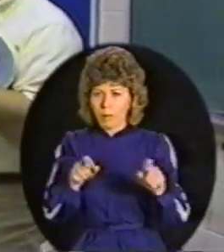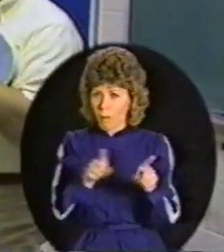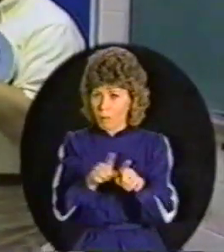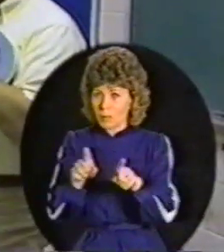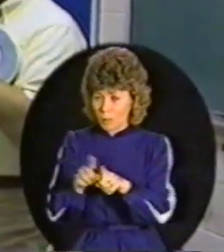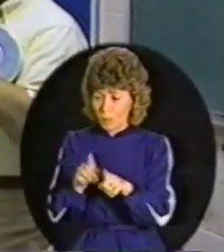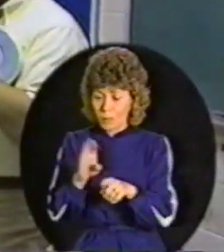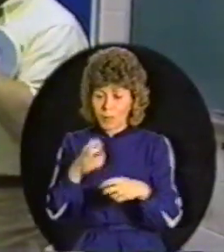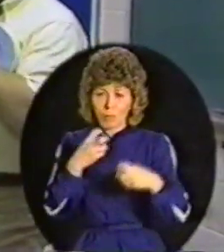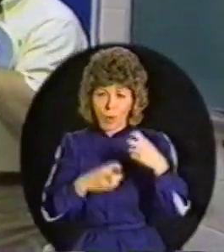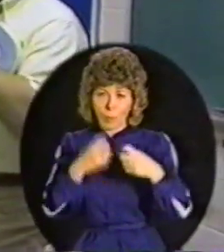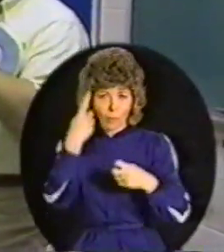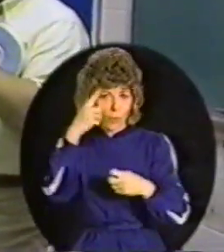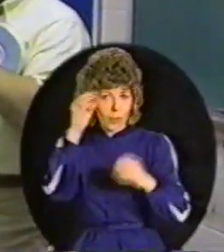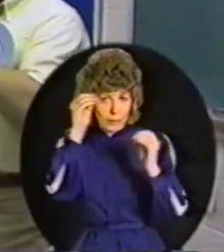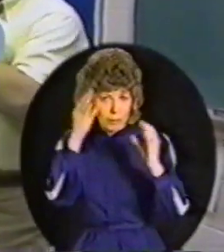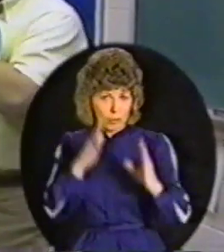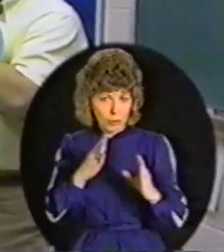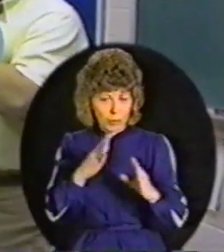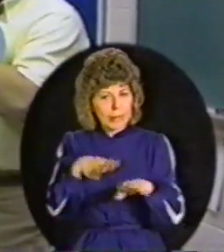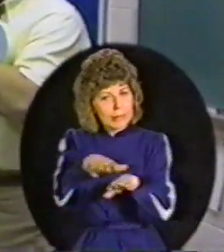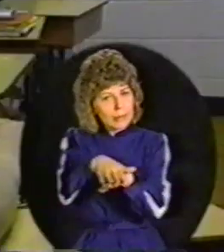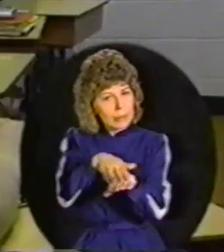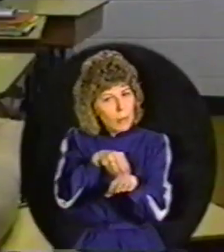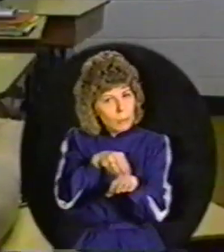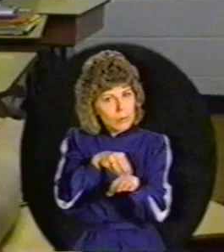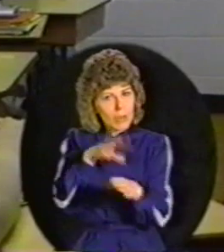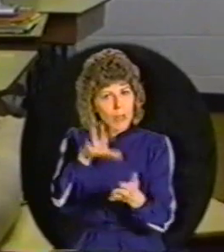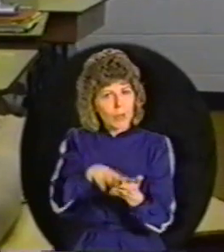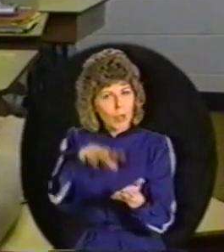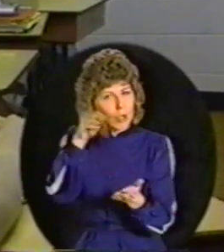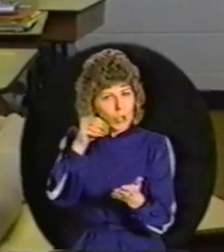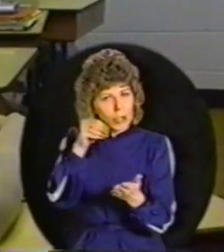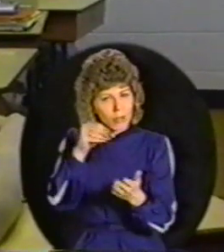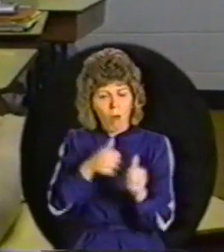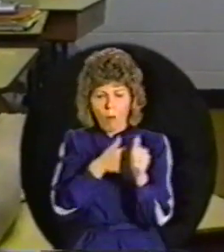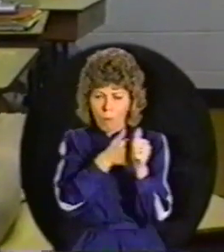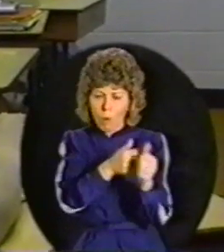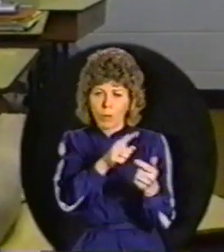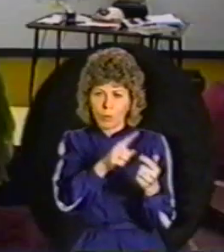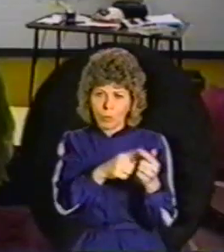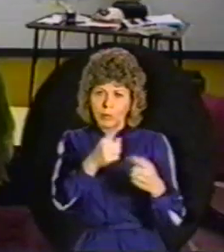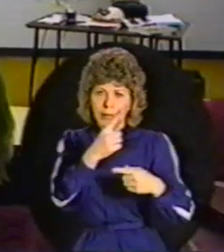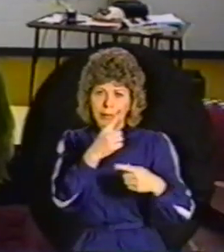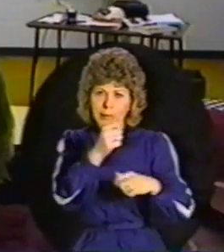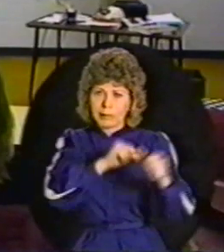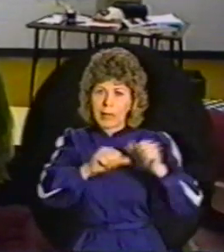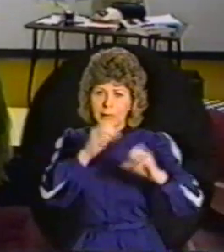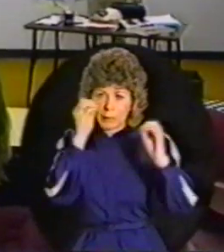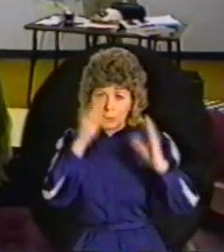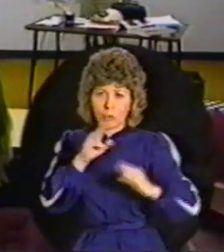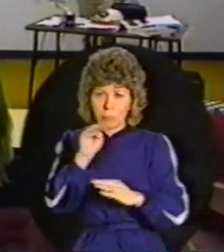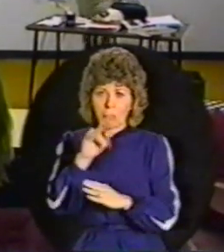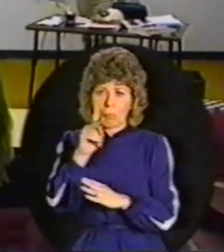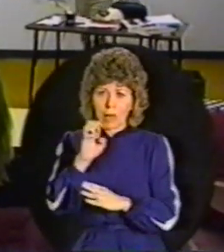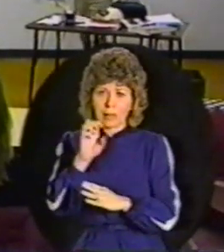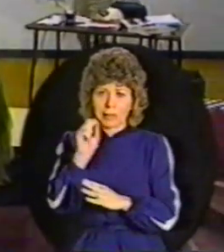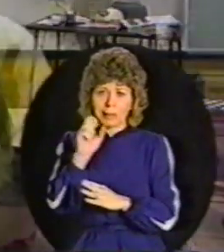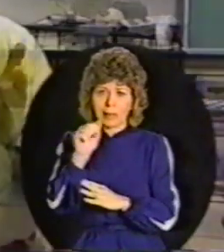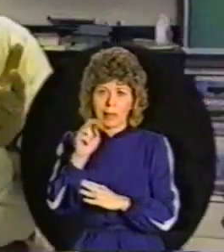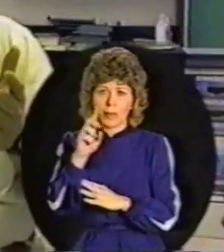Communicating in sign language can also be a problem for teachers. It slows down learning, according to science teacher Mike